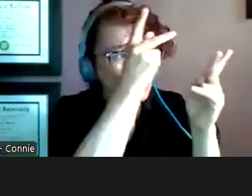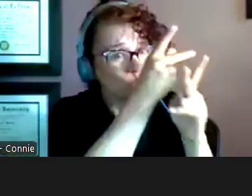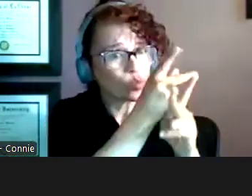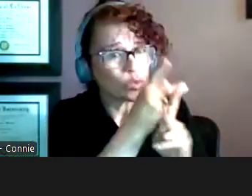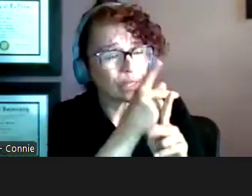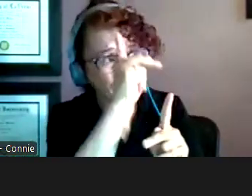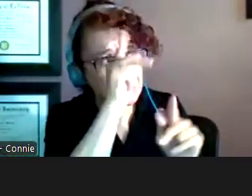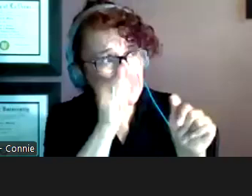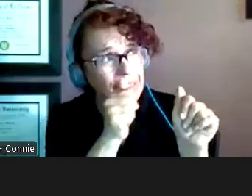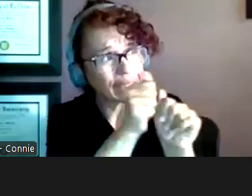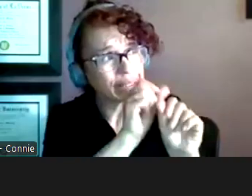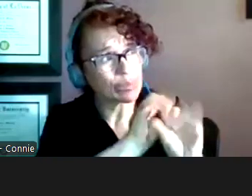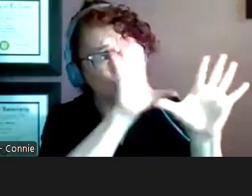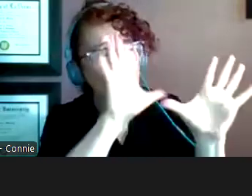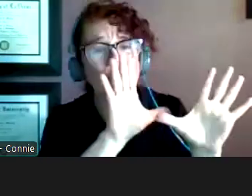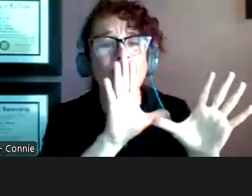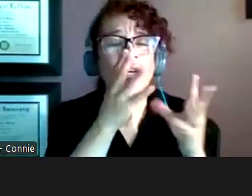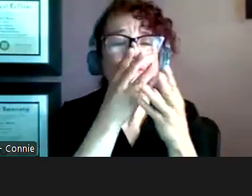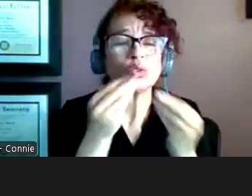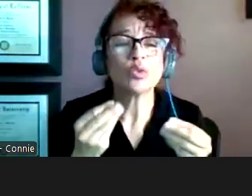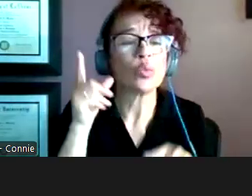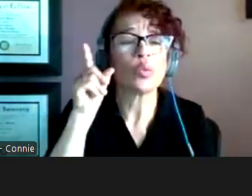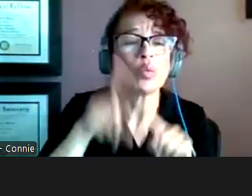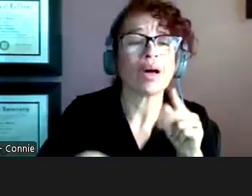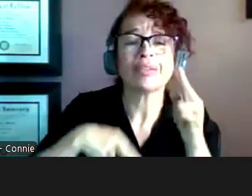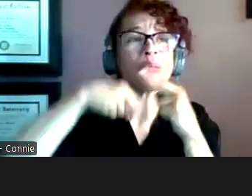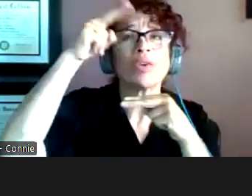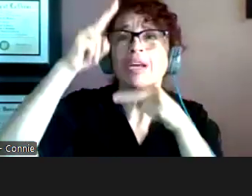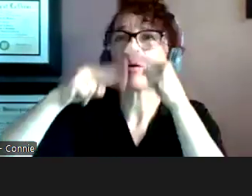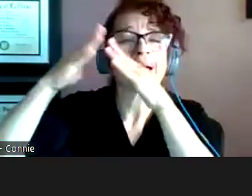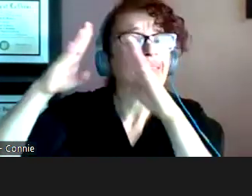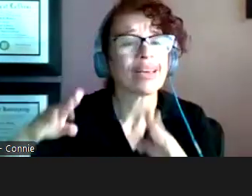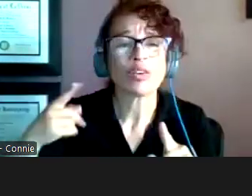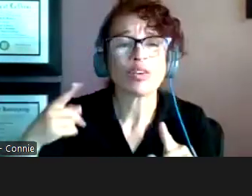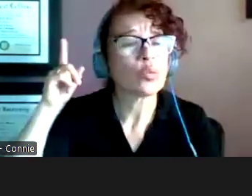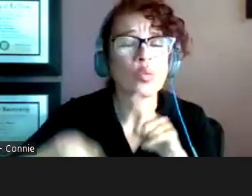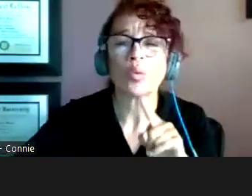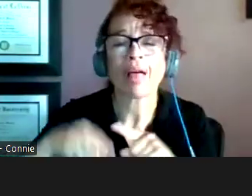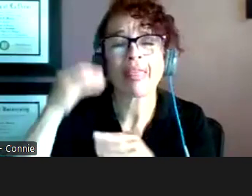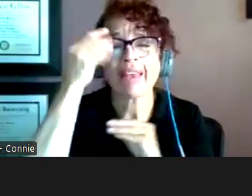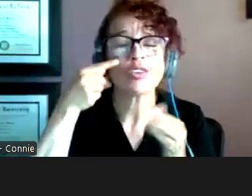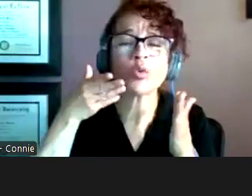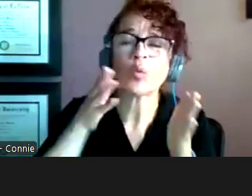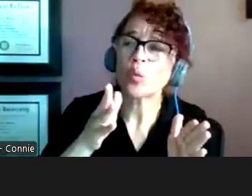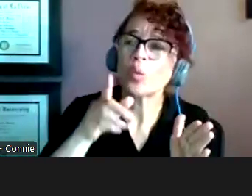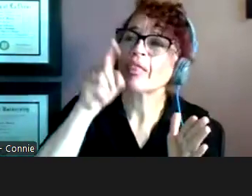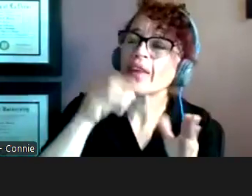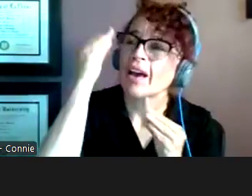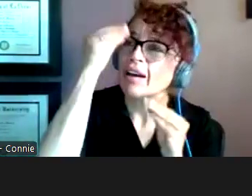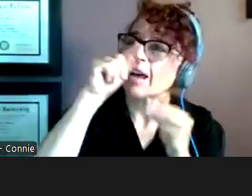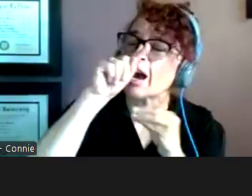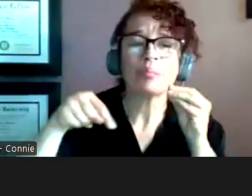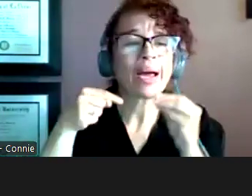come up with a myriad of solutions. We can't just build housing. We can't just think in the ways that we used to think